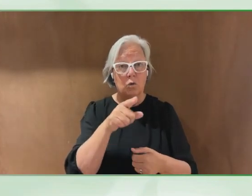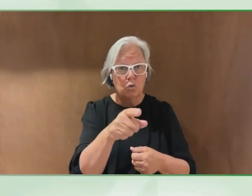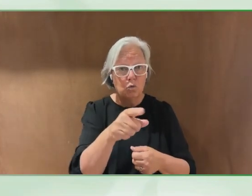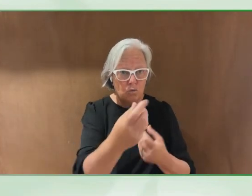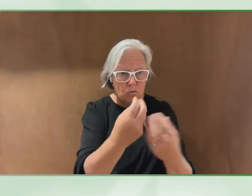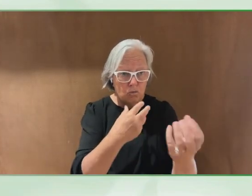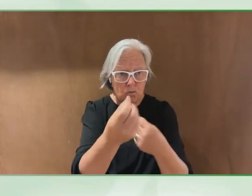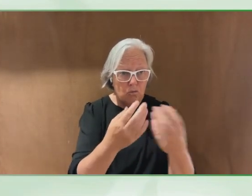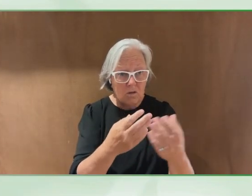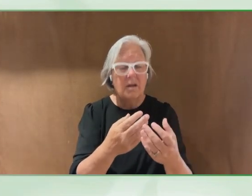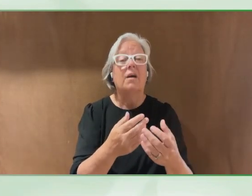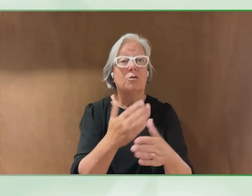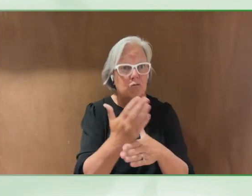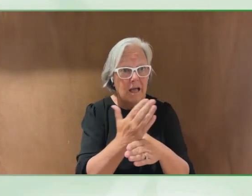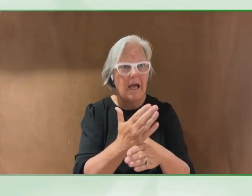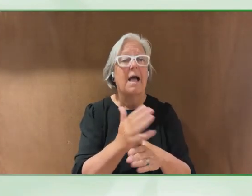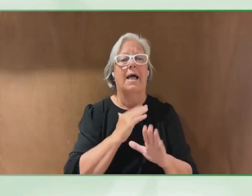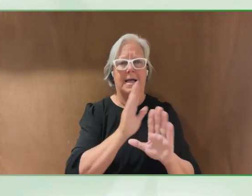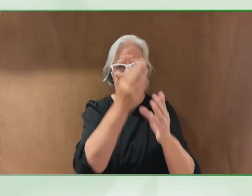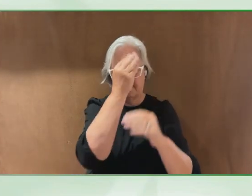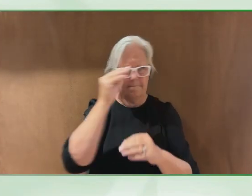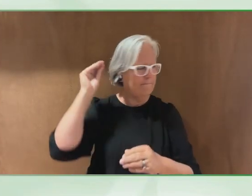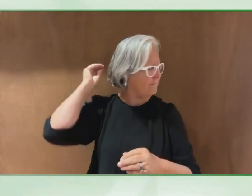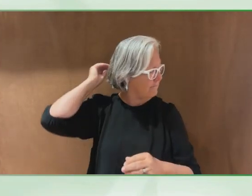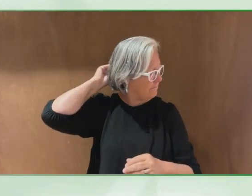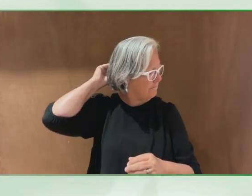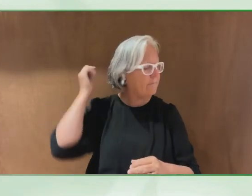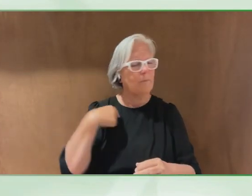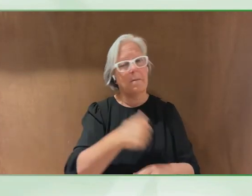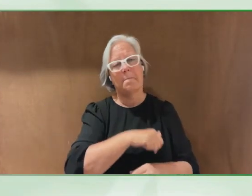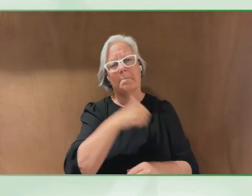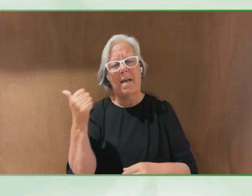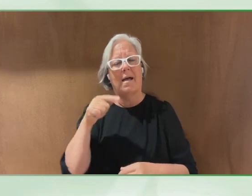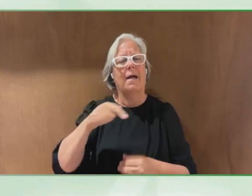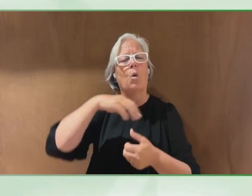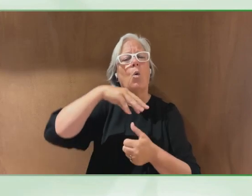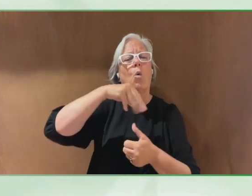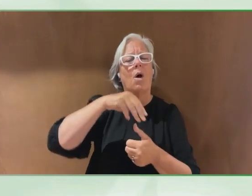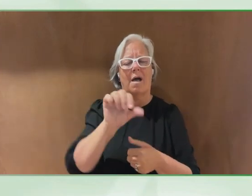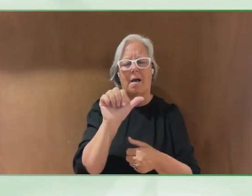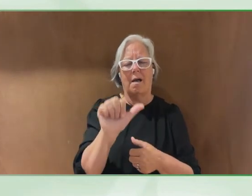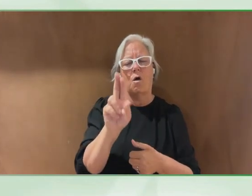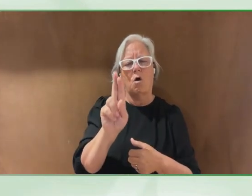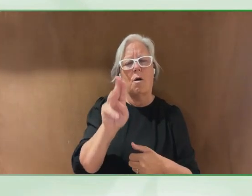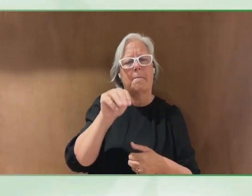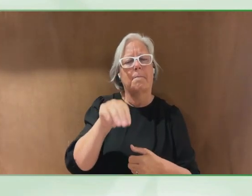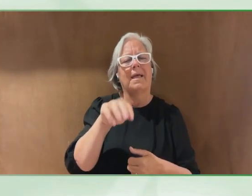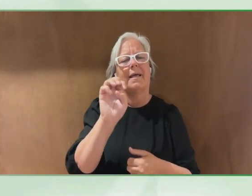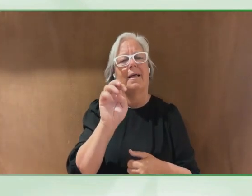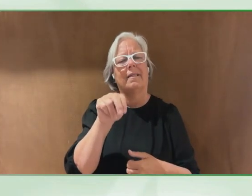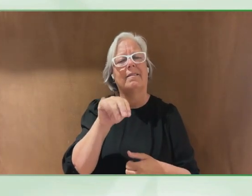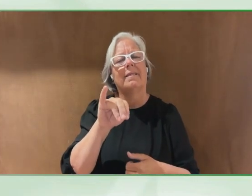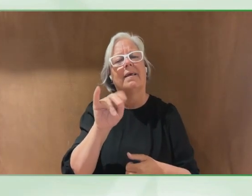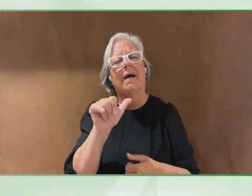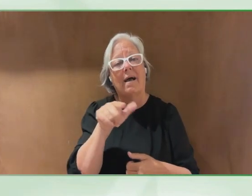in Armenia and to inspire them. We are inspired ourselves. So thank you for sharing all your